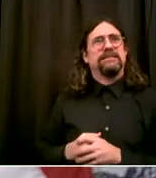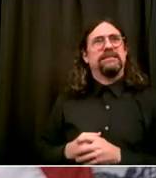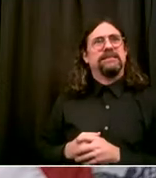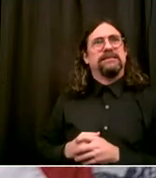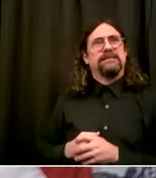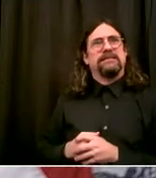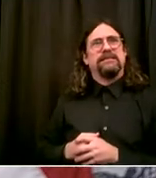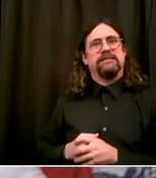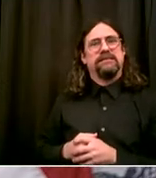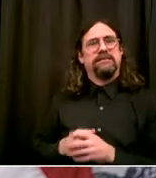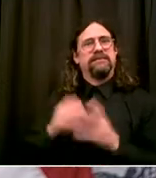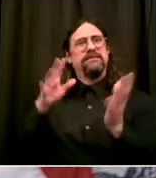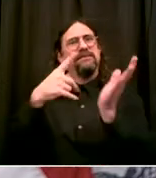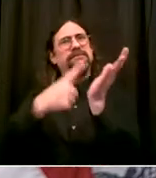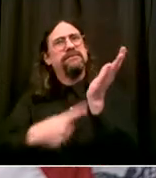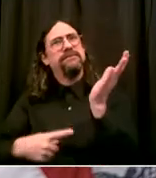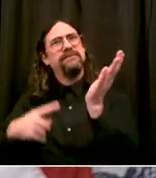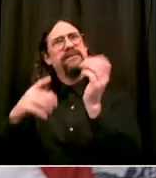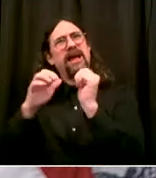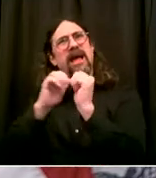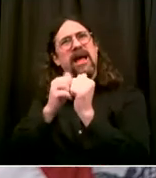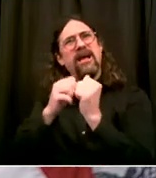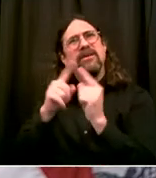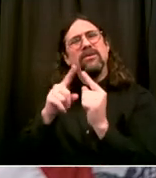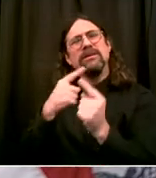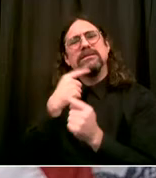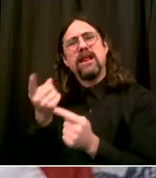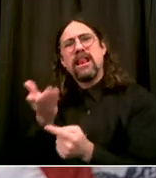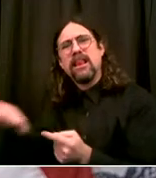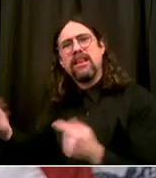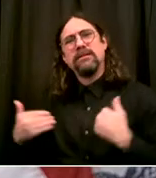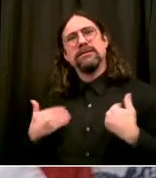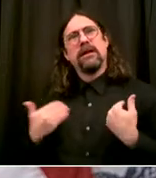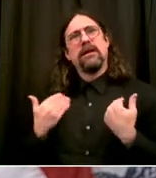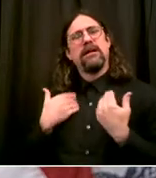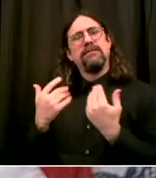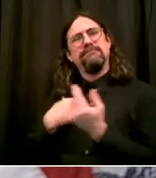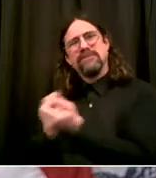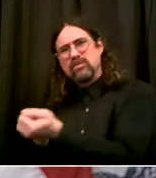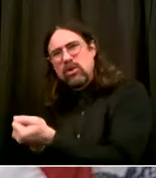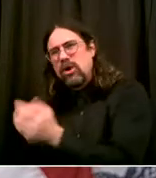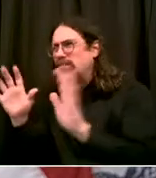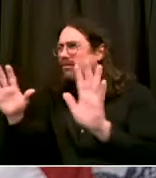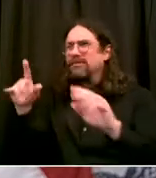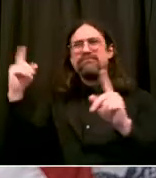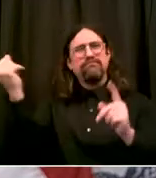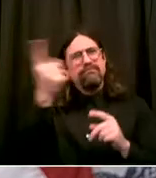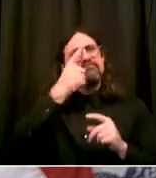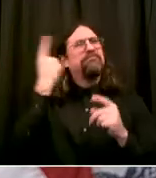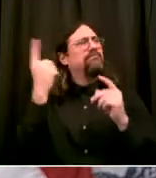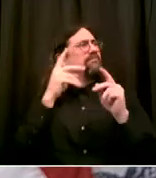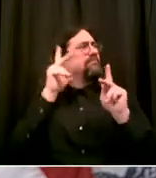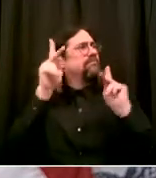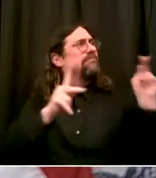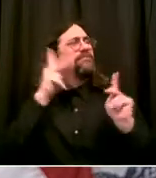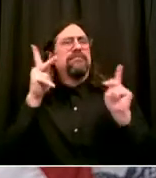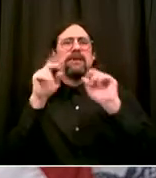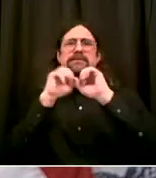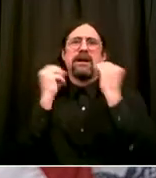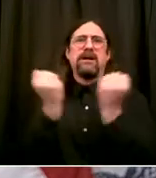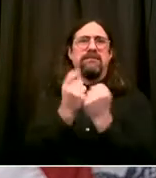to you? This is why we got rid of stop and frisk, the broken approach to stop and frisk that was used years ago, because it